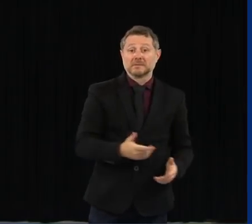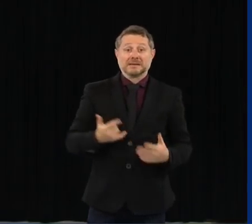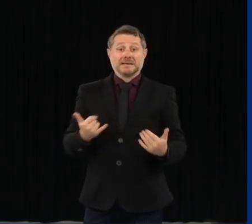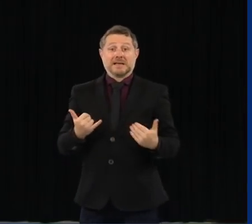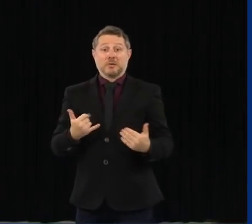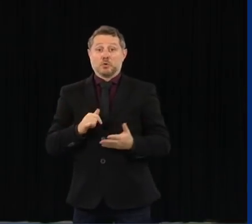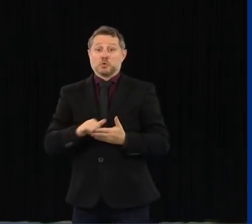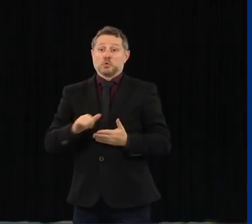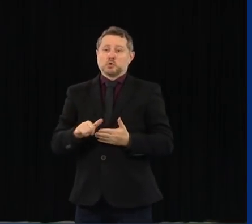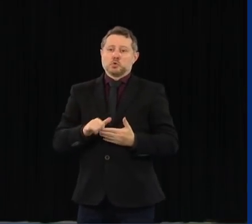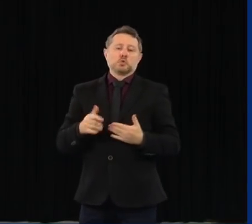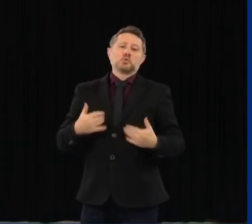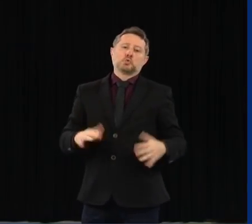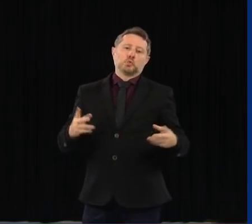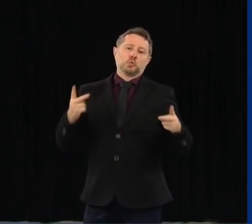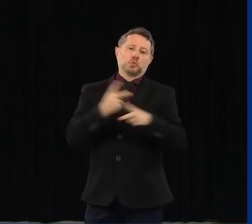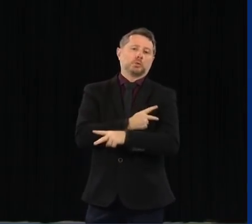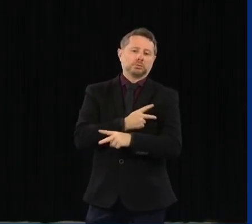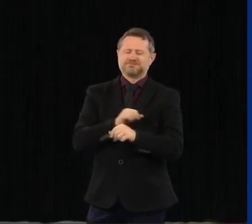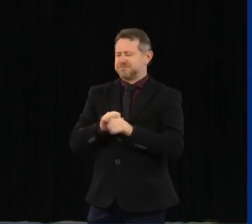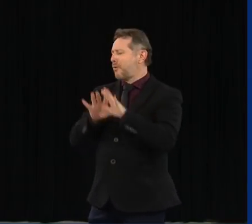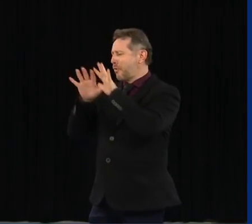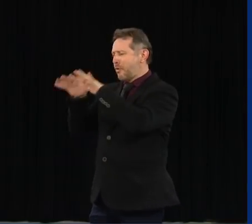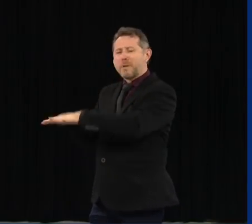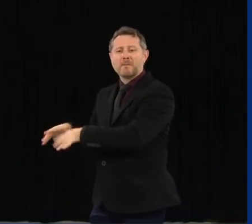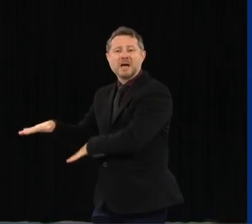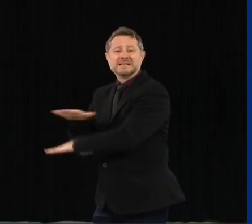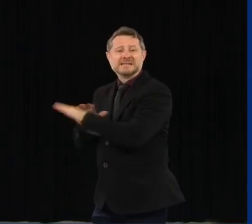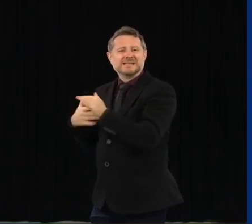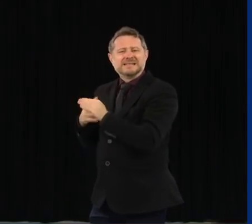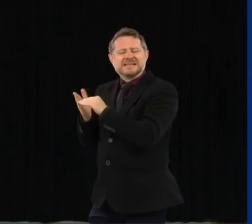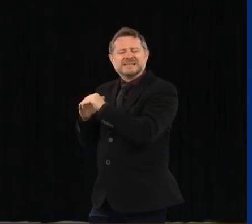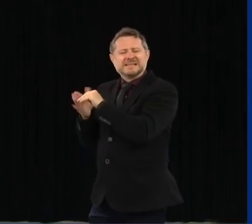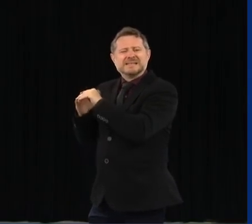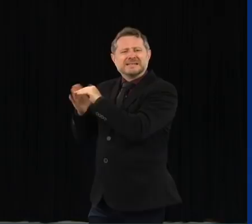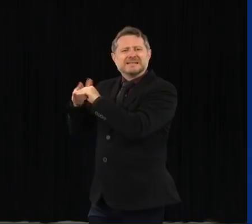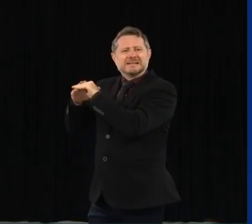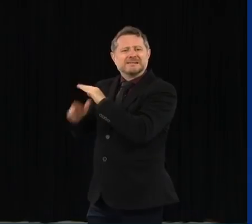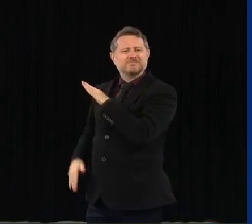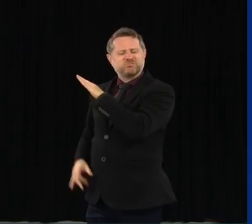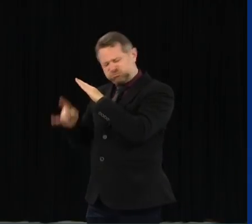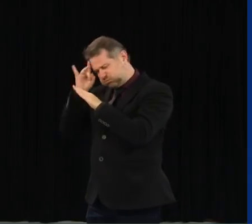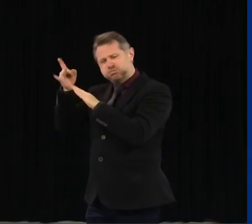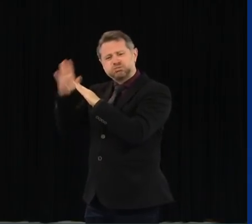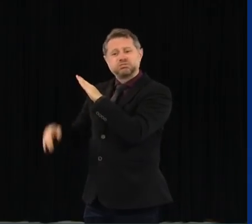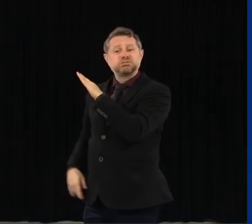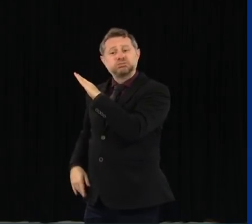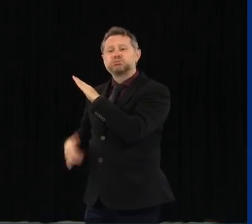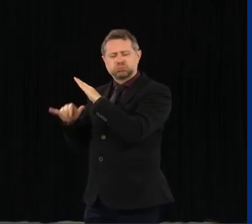speak. We have the high numbers. We have the first major encounter.